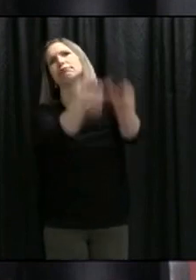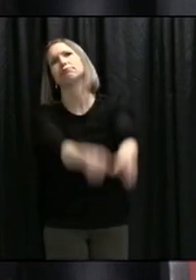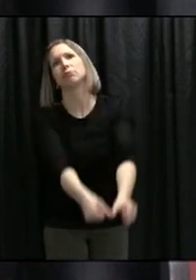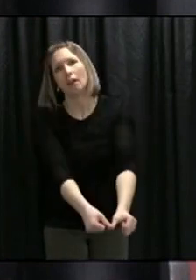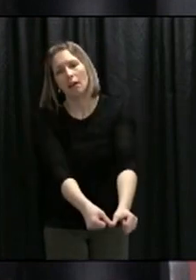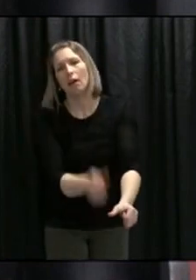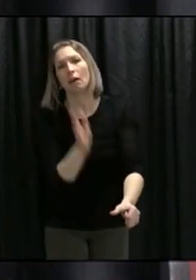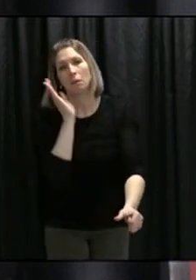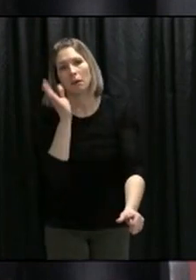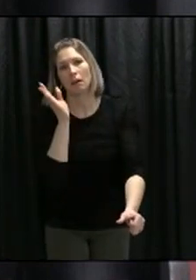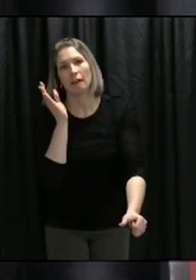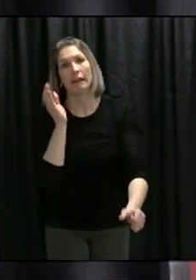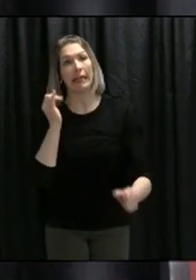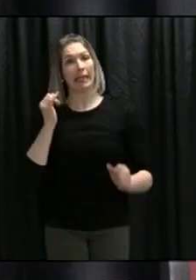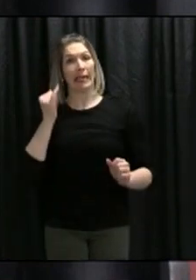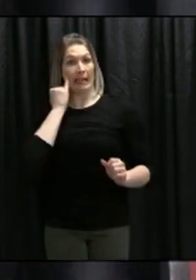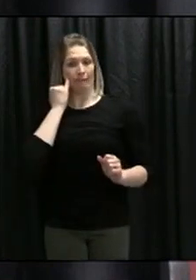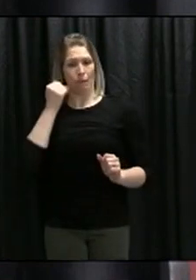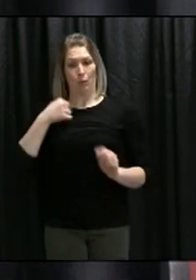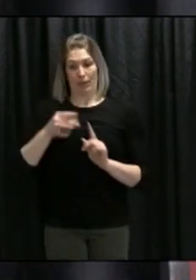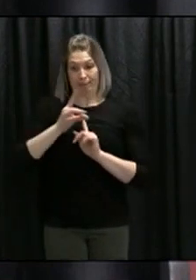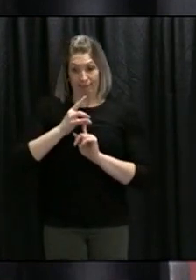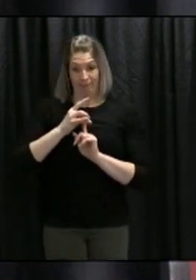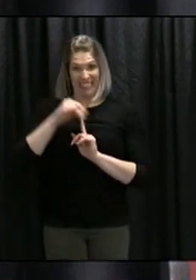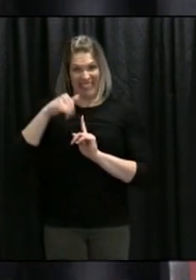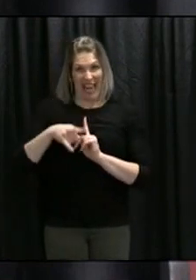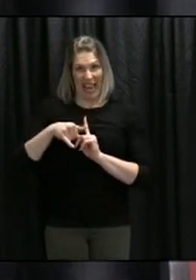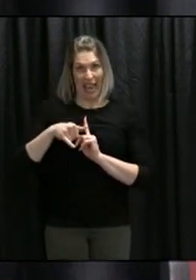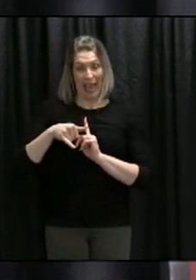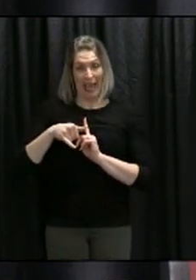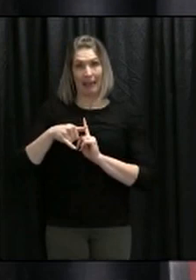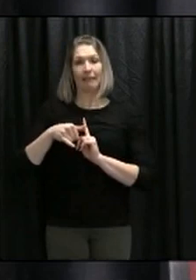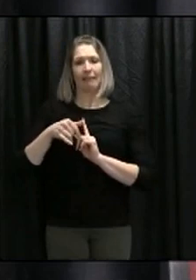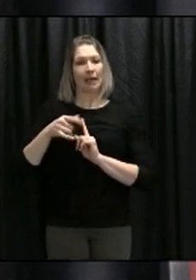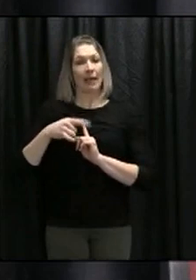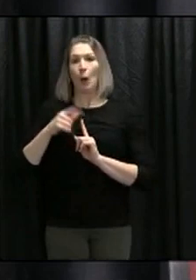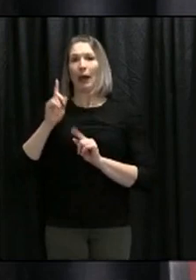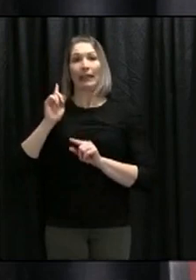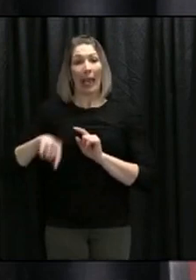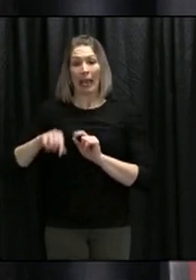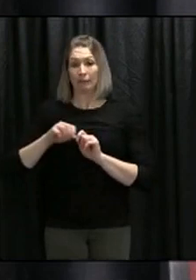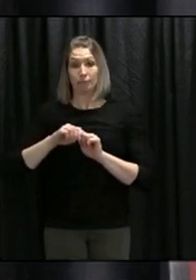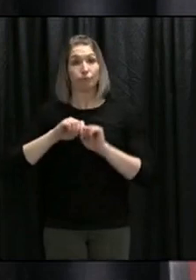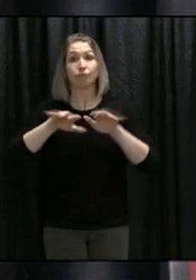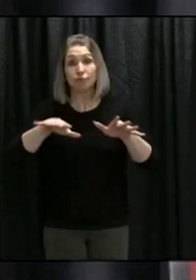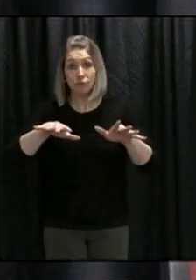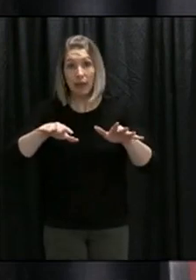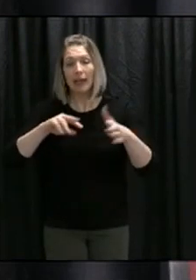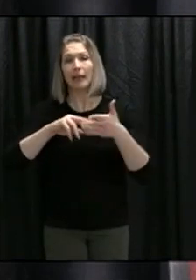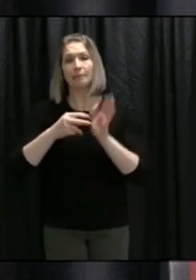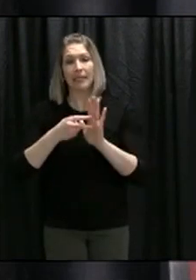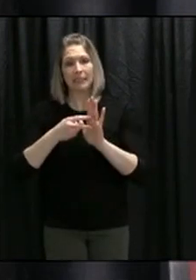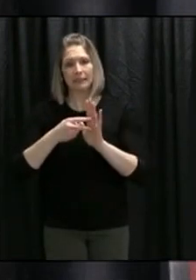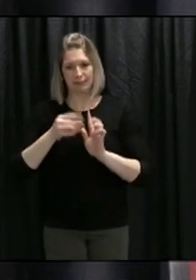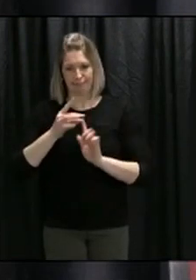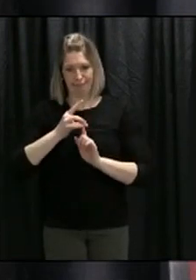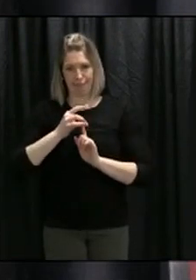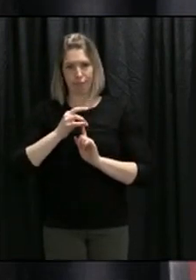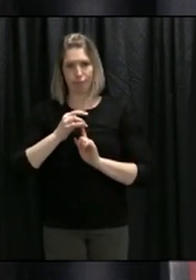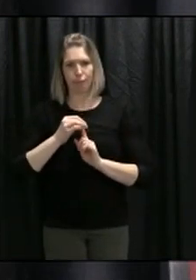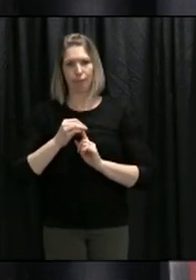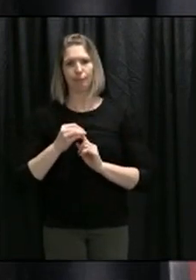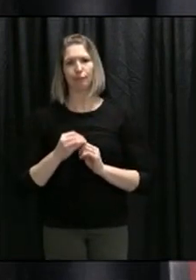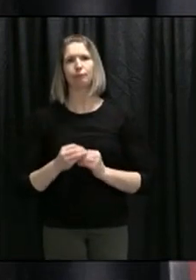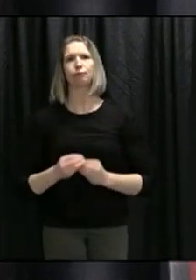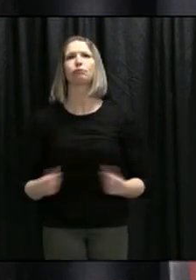cannot reproduce, and it will die. It will take time, and that's our greatest challenge, is to rise to